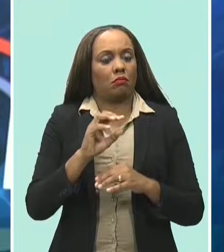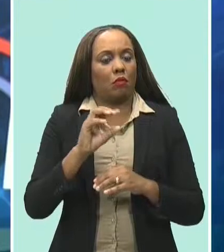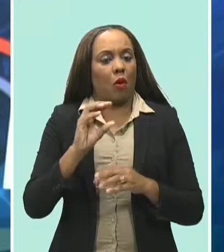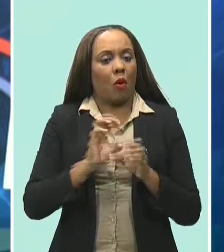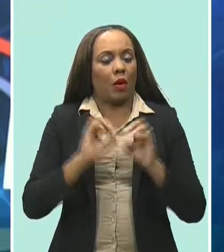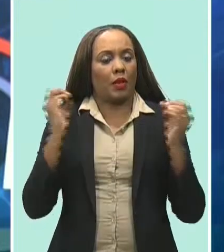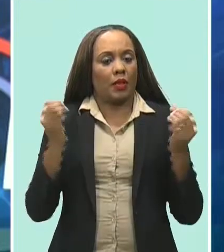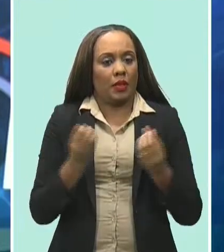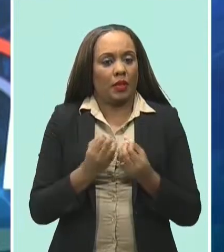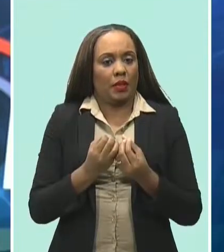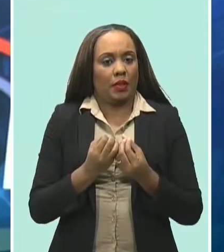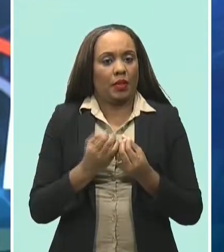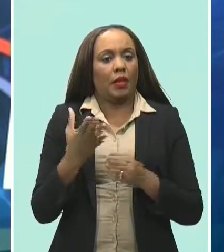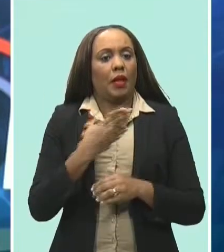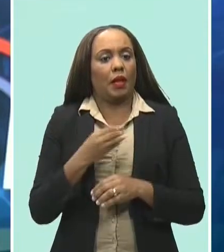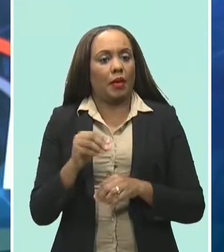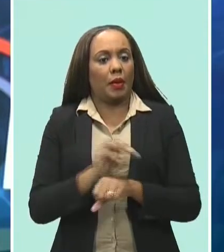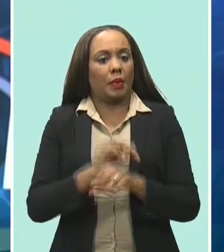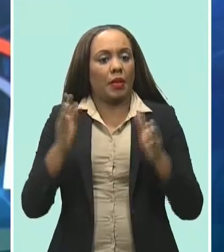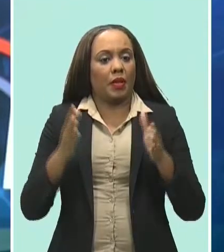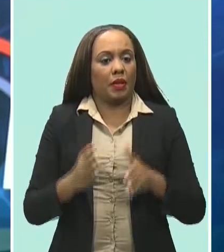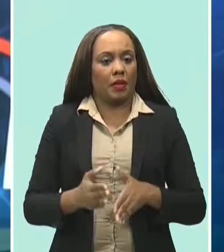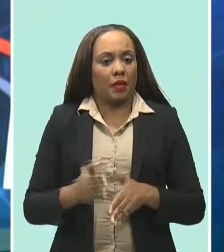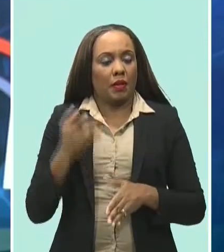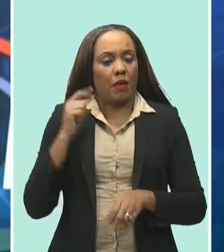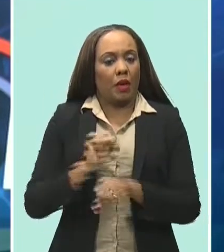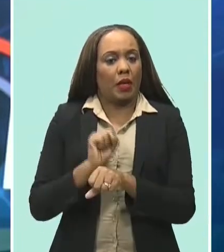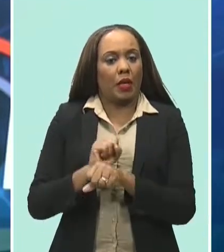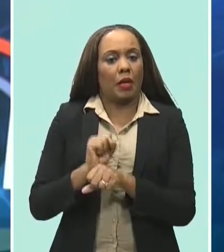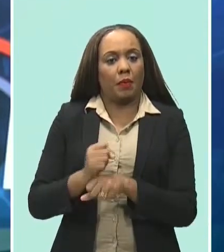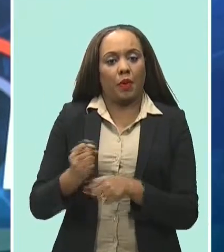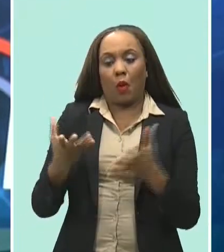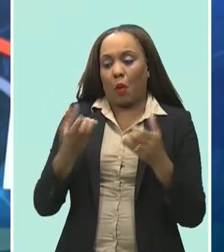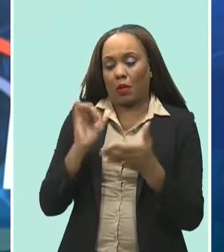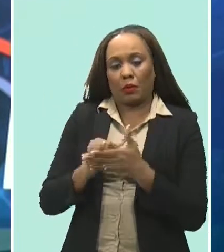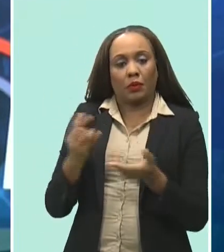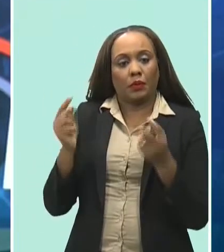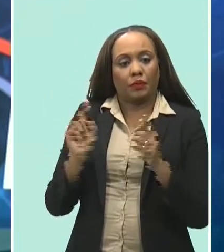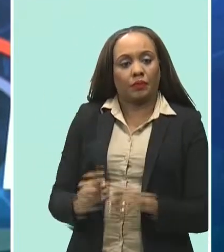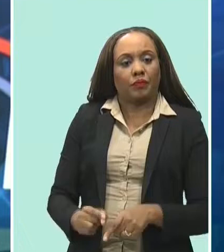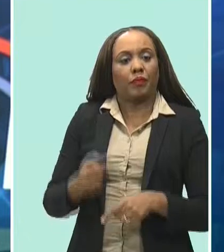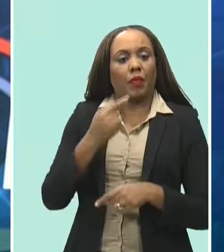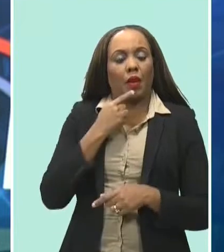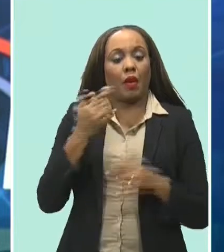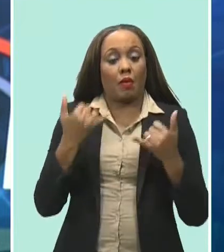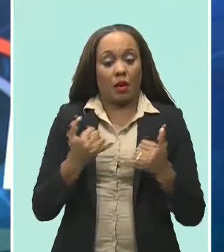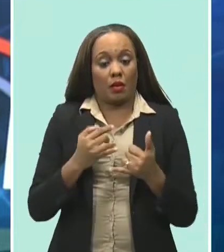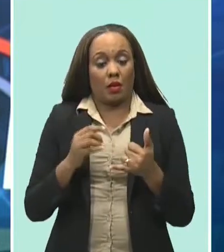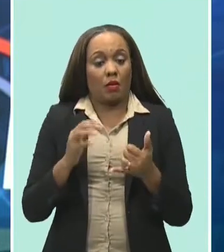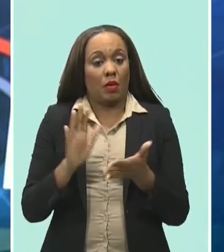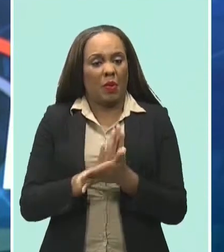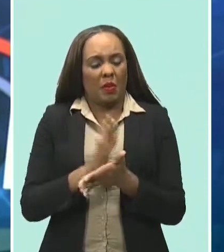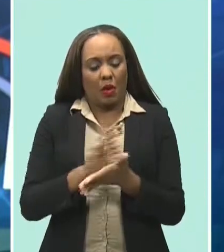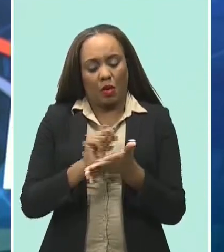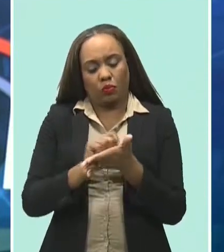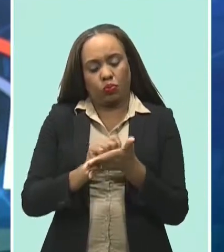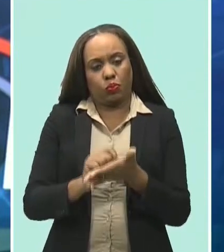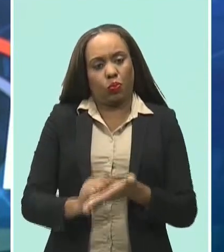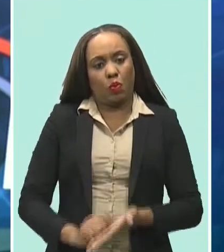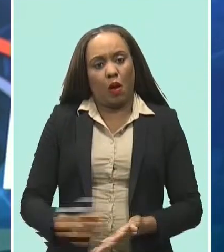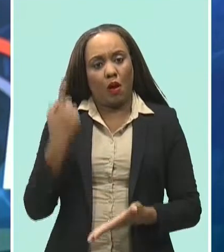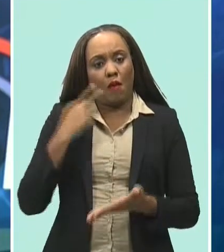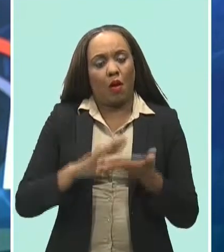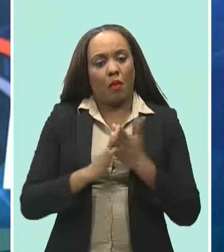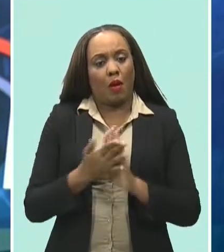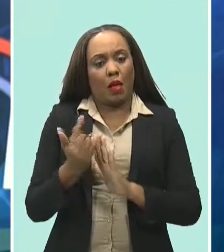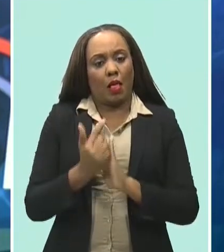from Minister of Labour and Social Partnership Relations Colin Jordan. He says the only outstanding aspect of the draft Cabinet paper is an